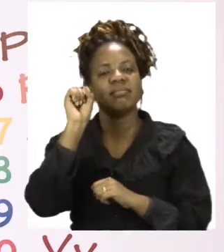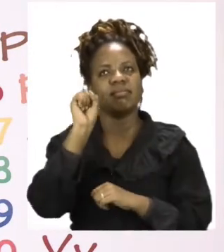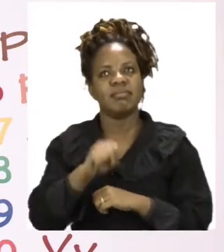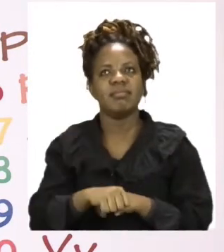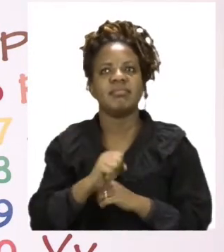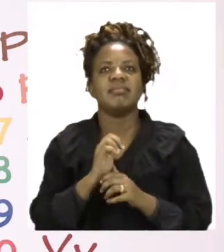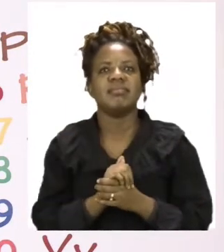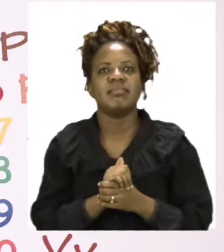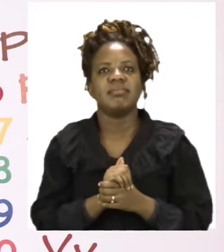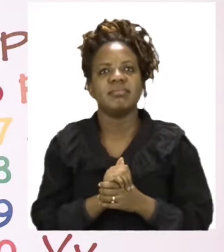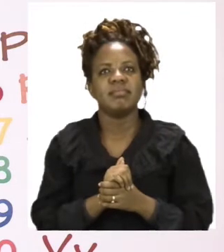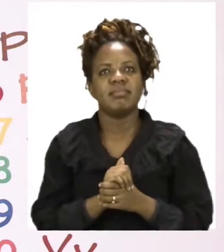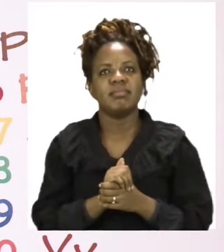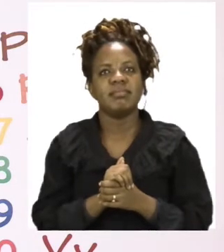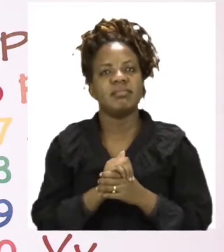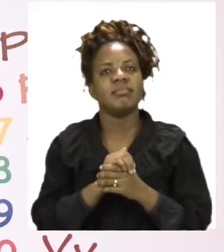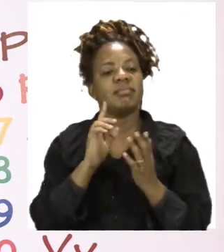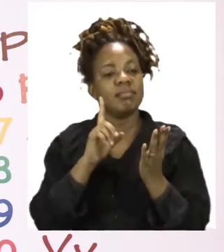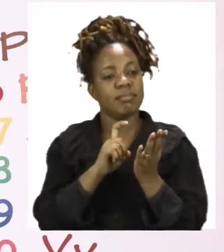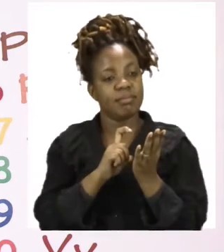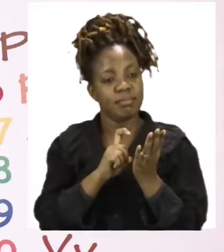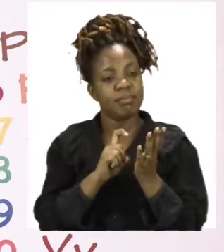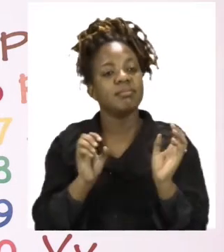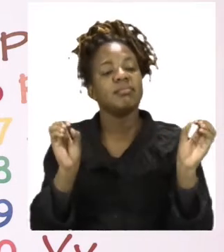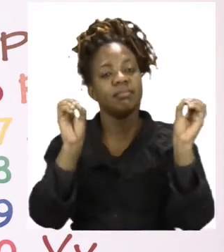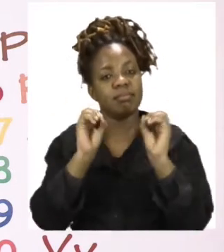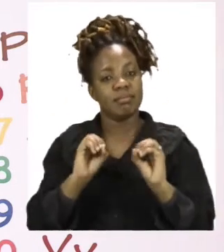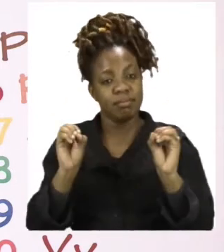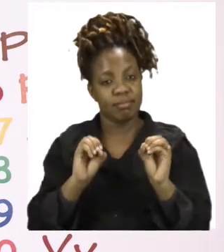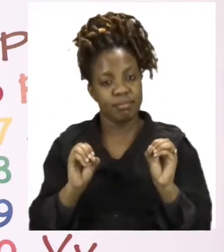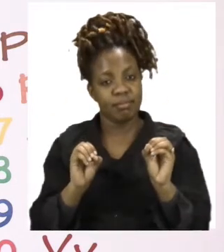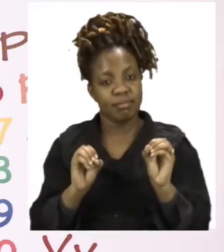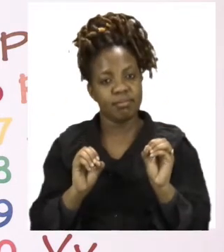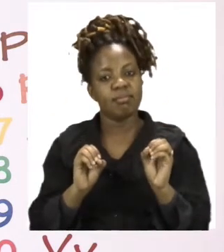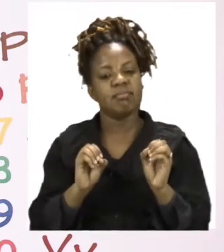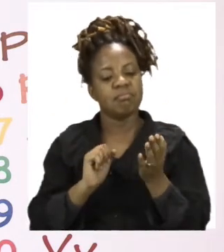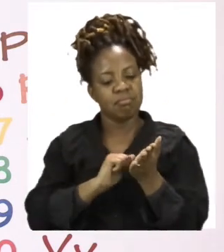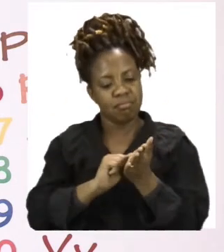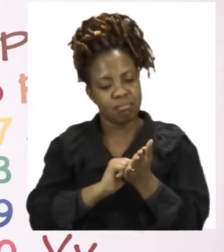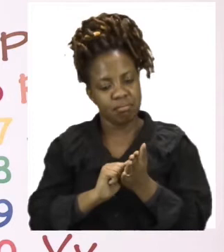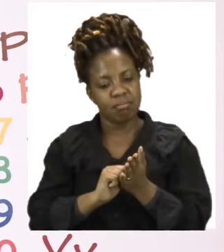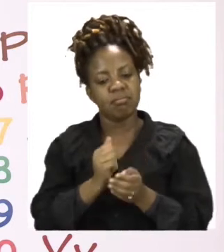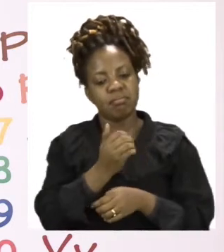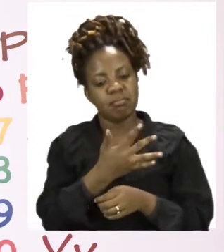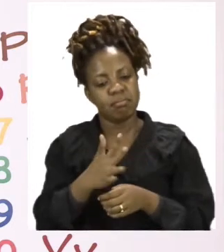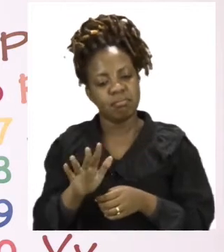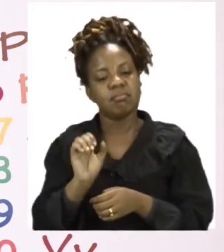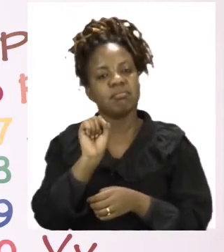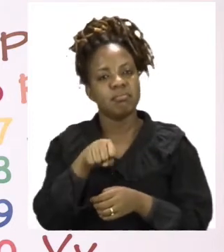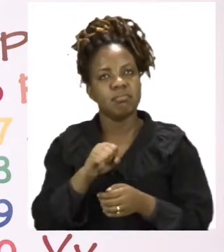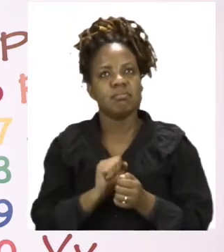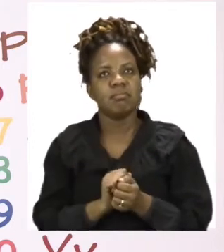sanitize. Now remember, if you don't have sanitizer, you can still use soap and water. Just make sure